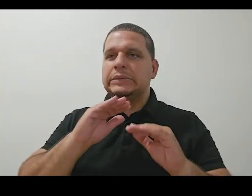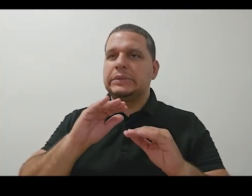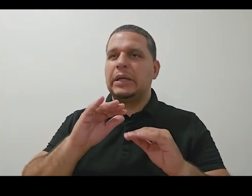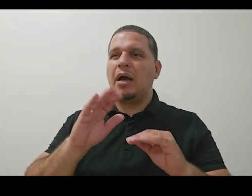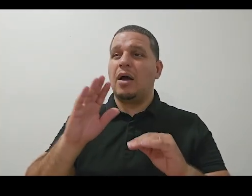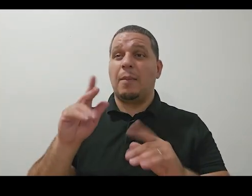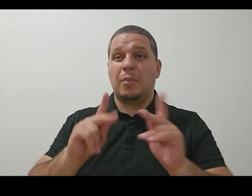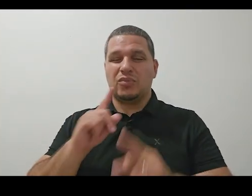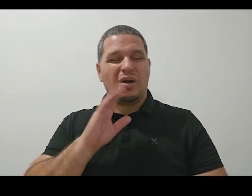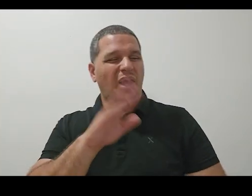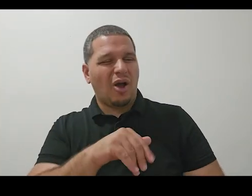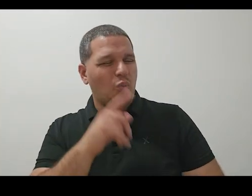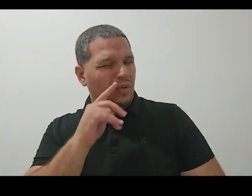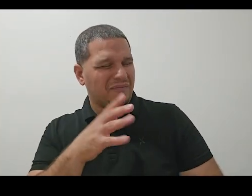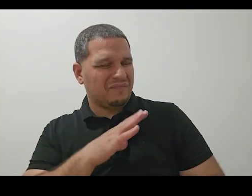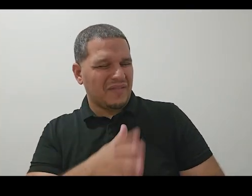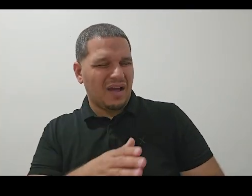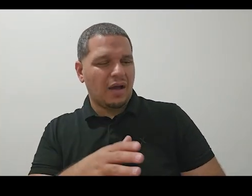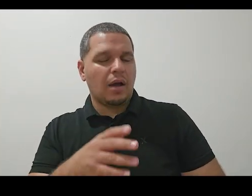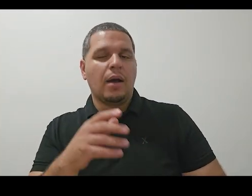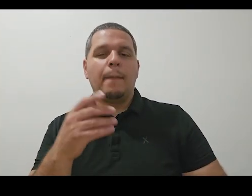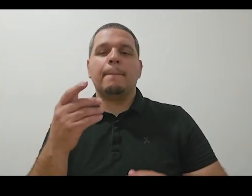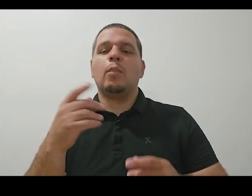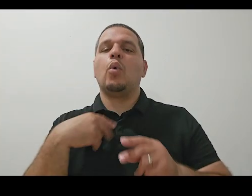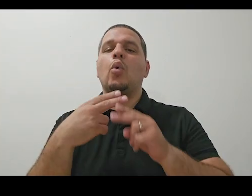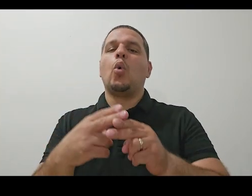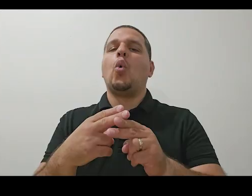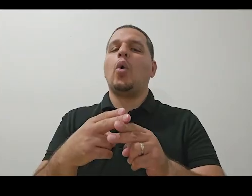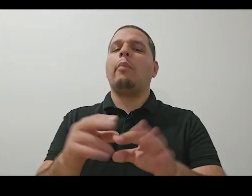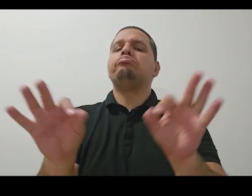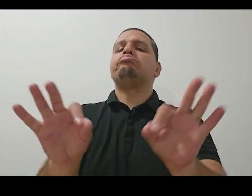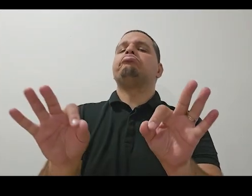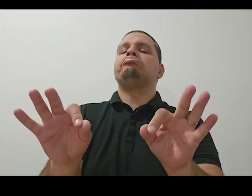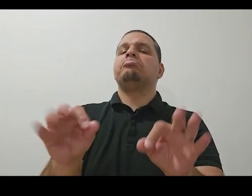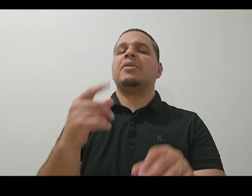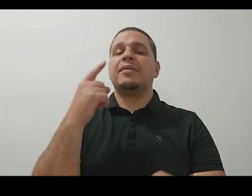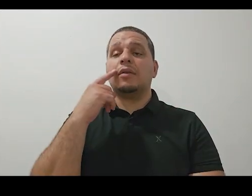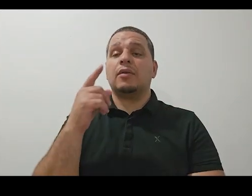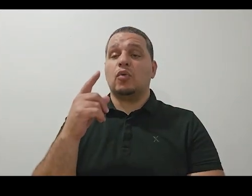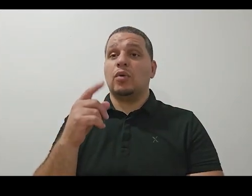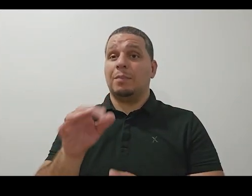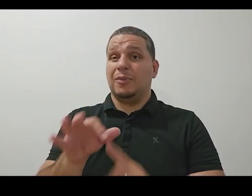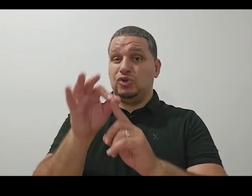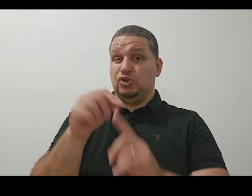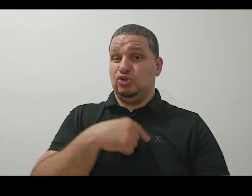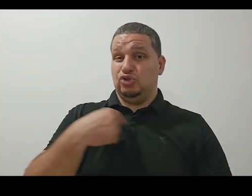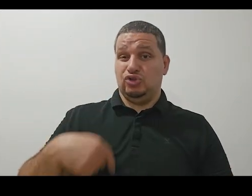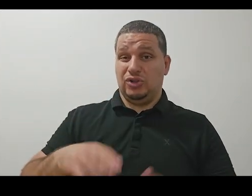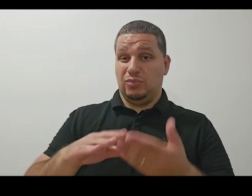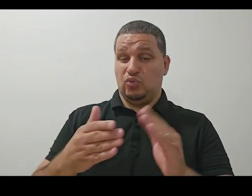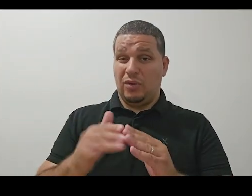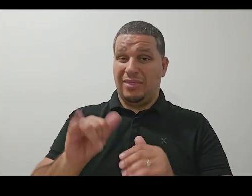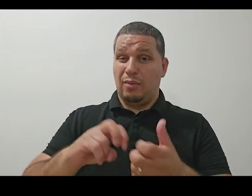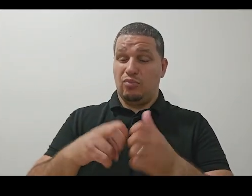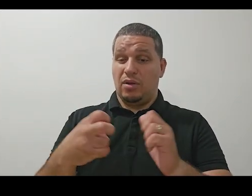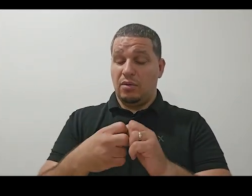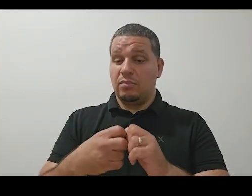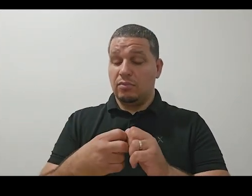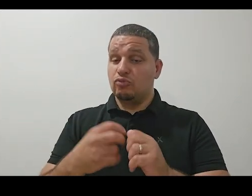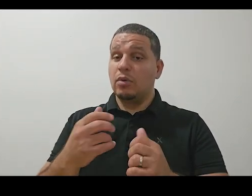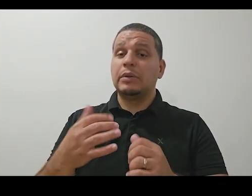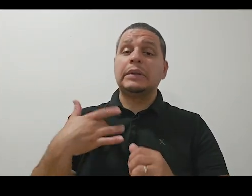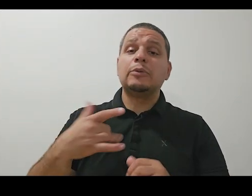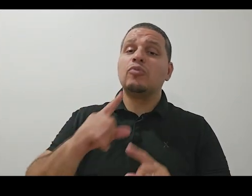phase, you'll get over it, or a lot of minimizing. And some people, like especially in the Chinese community, there's a common